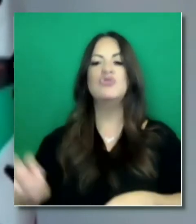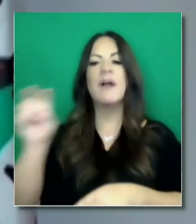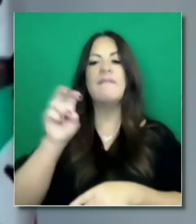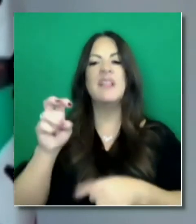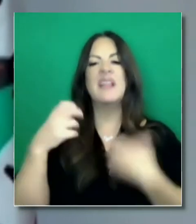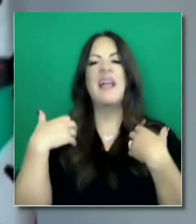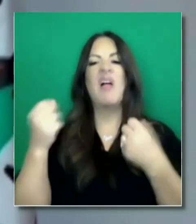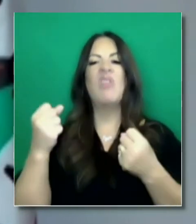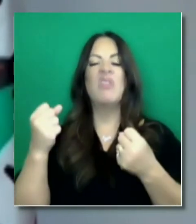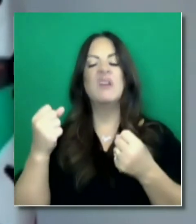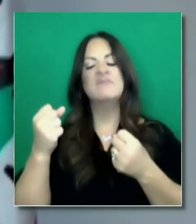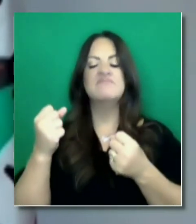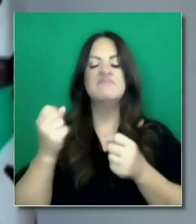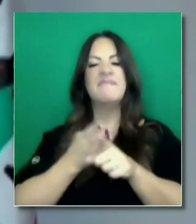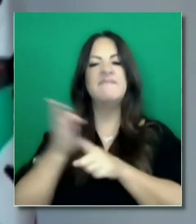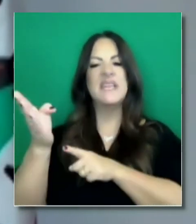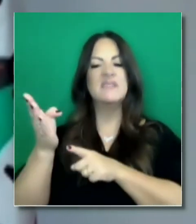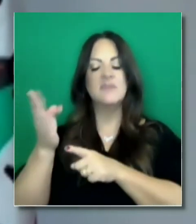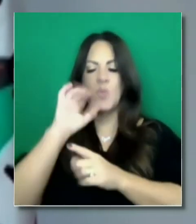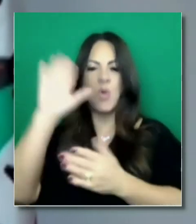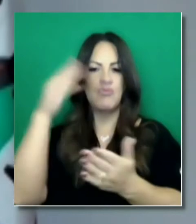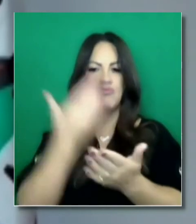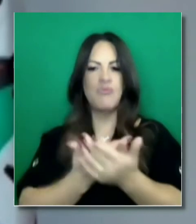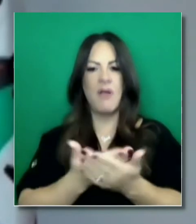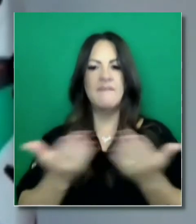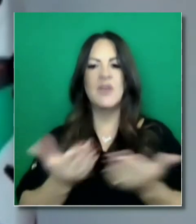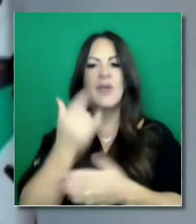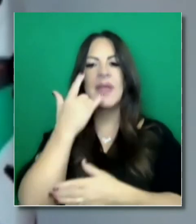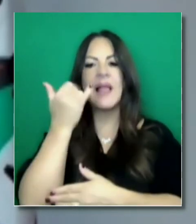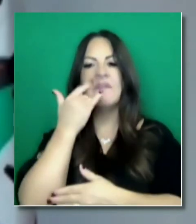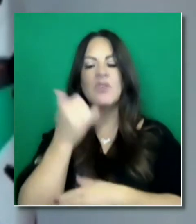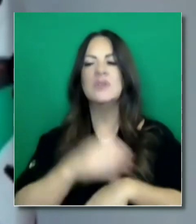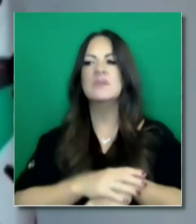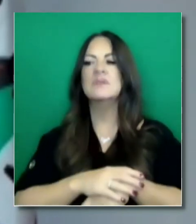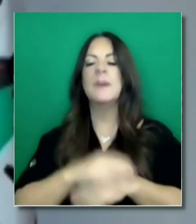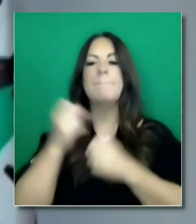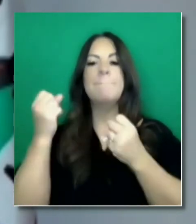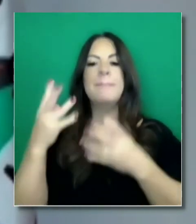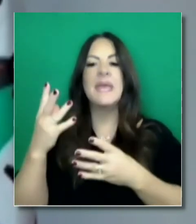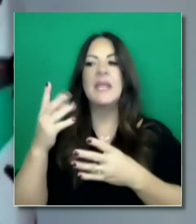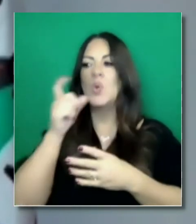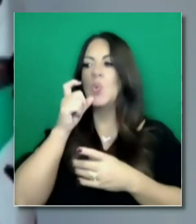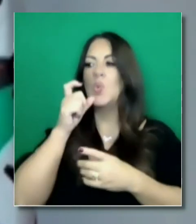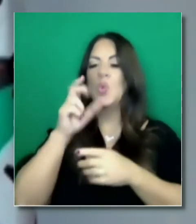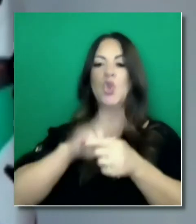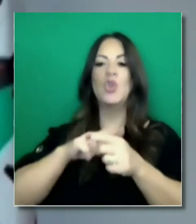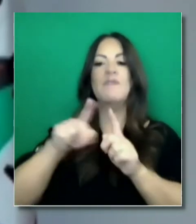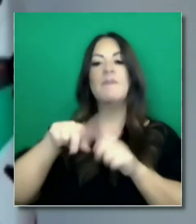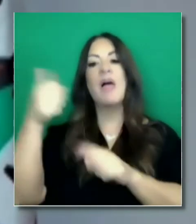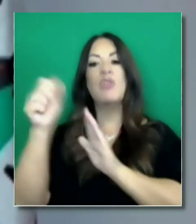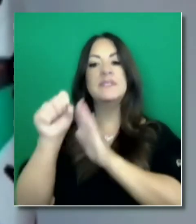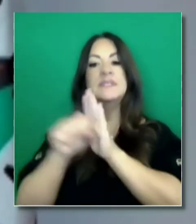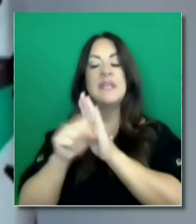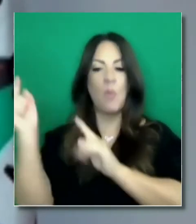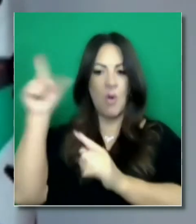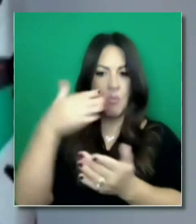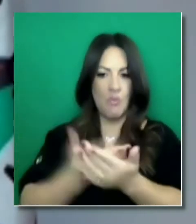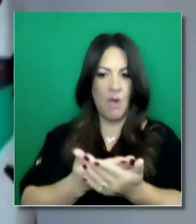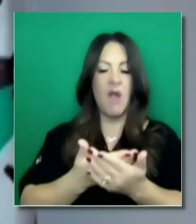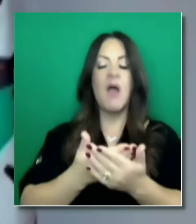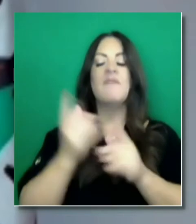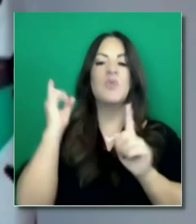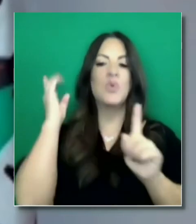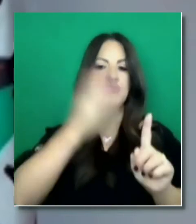professionals will be arriving in the state. Some going directly to hospitals, others coming through the state and moving to